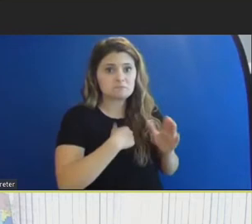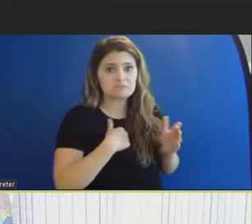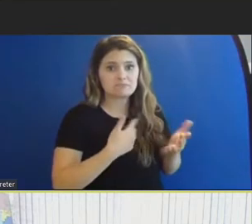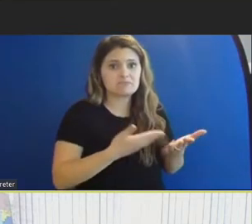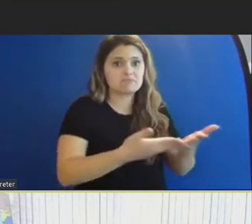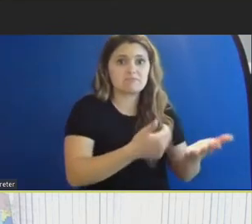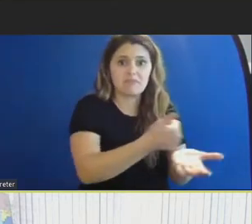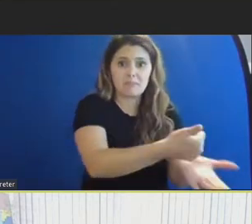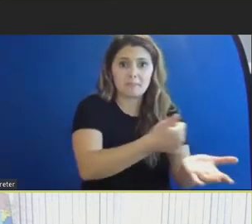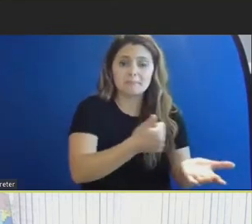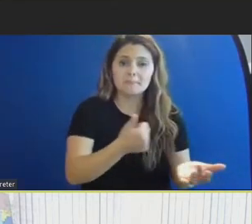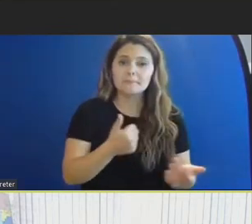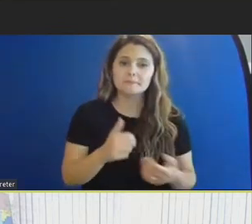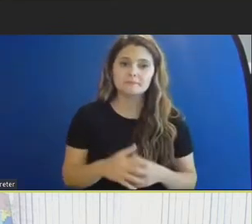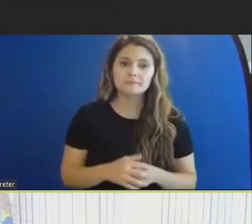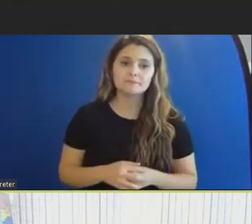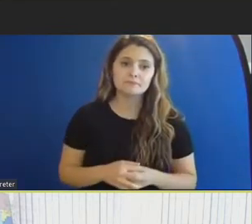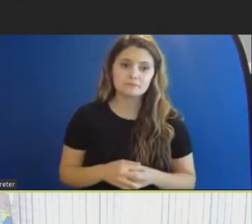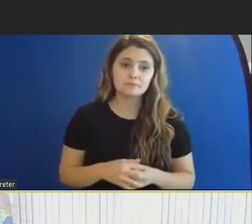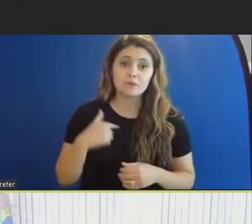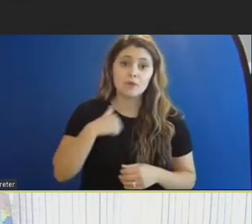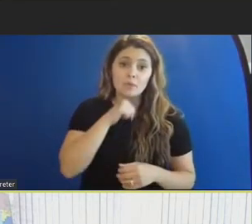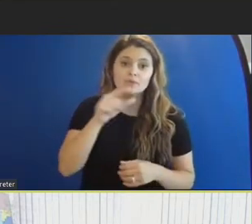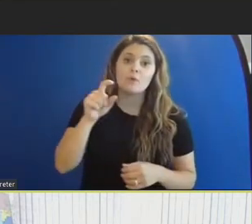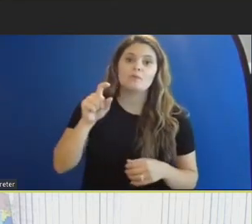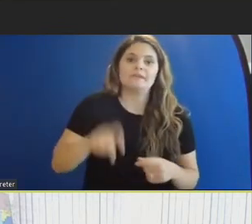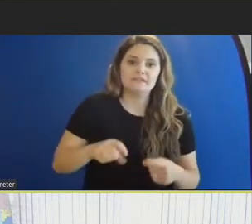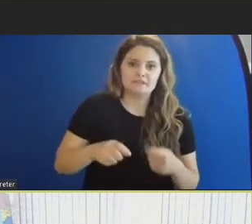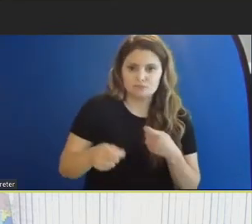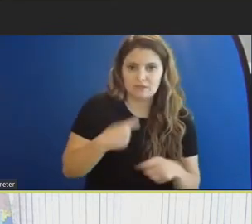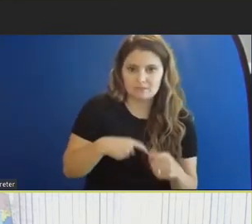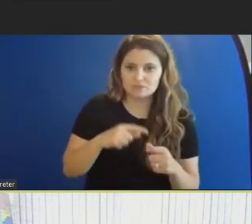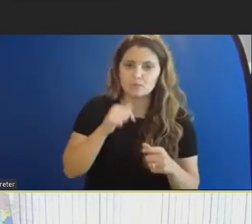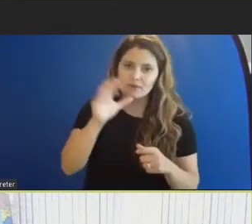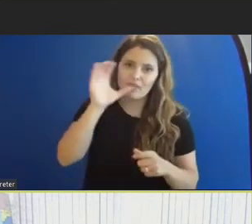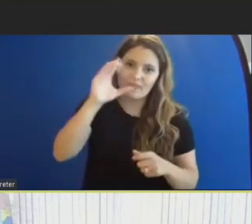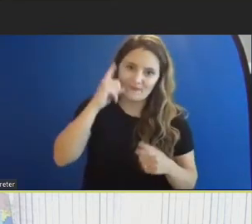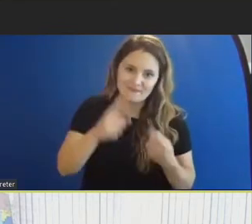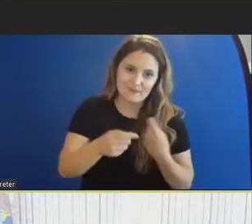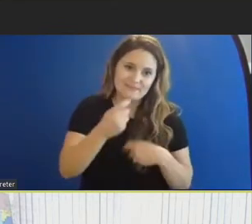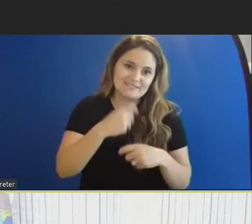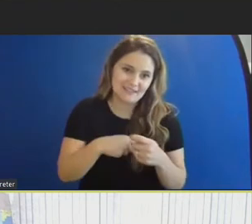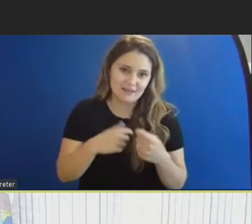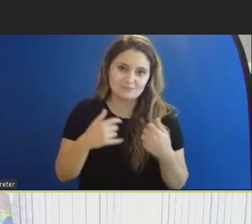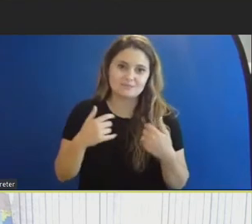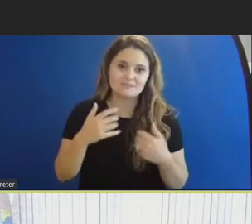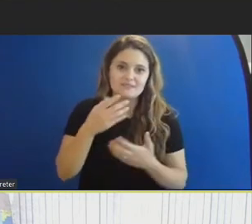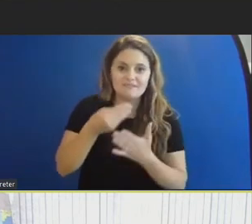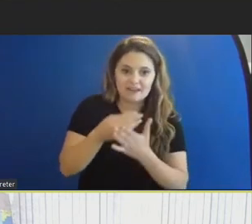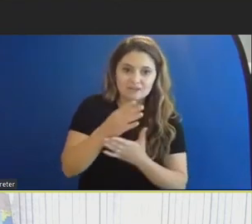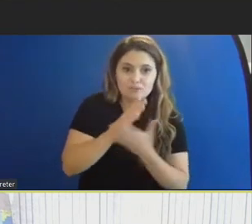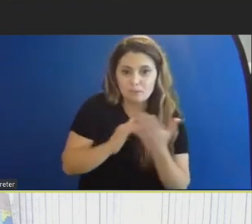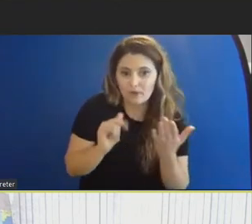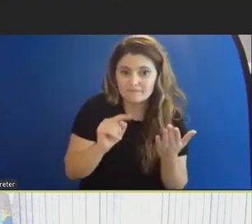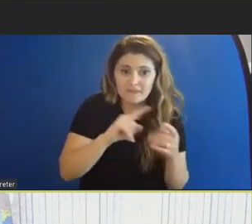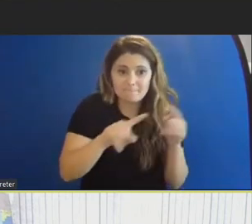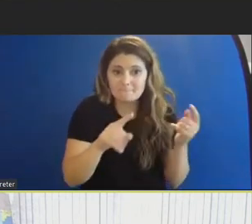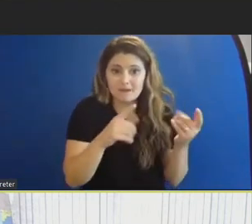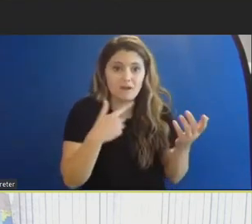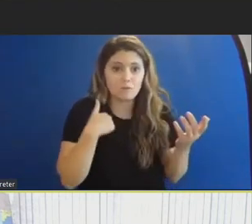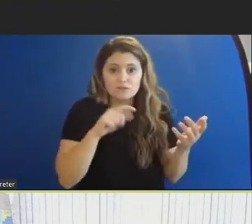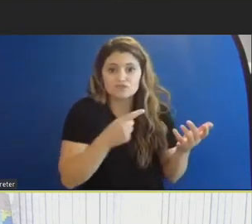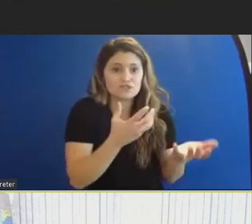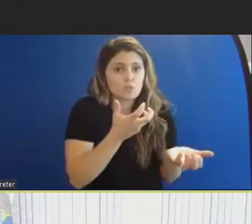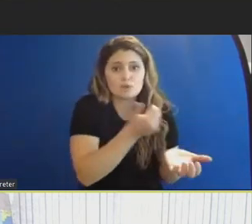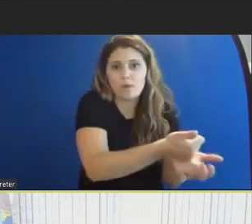we don't necessarily, you know, need to substitute or not looking for the financial part of it, but we just want to